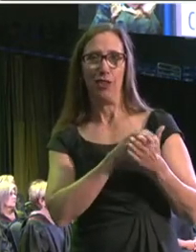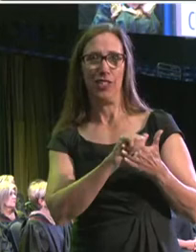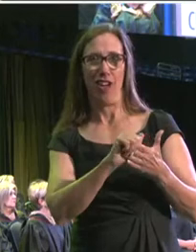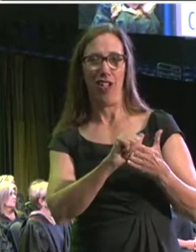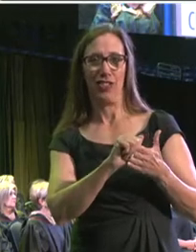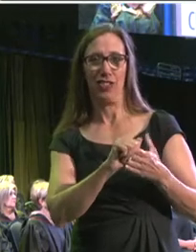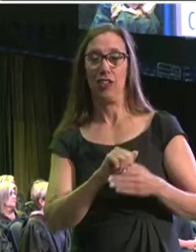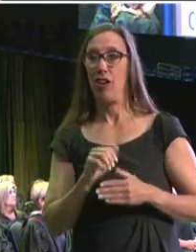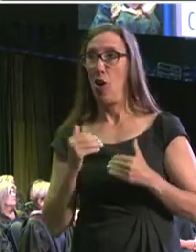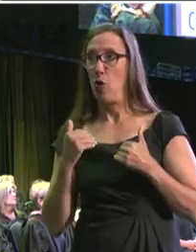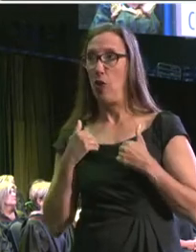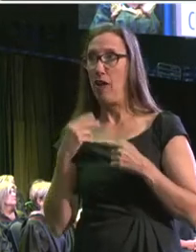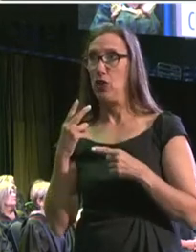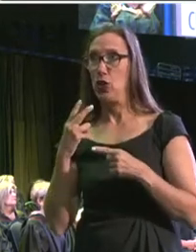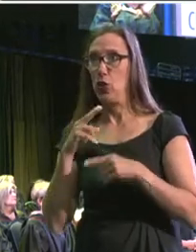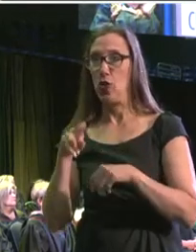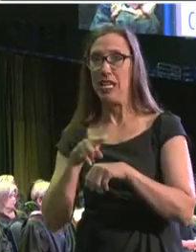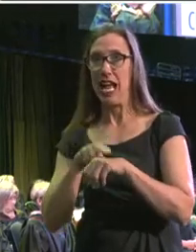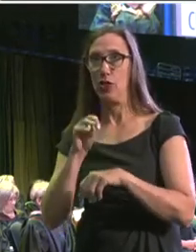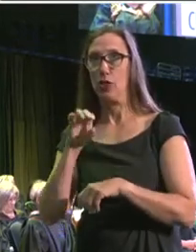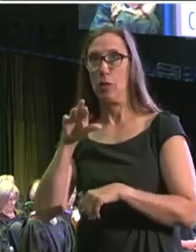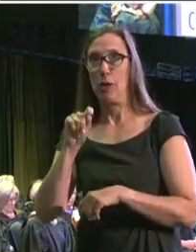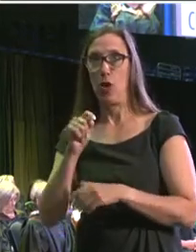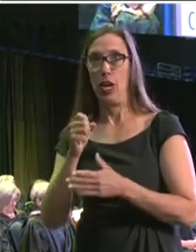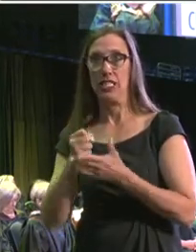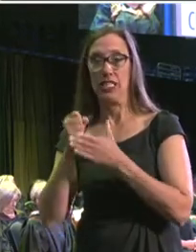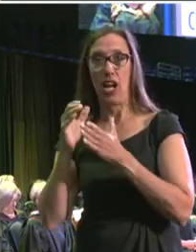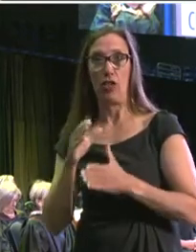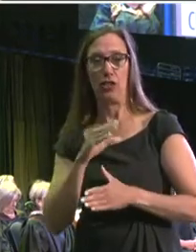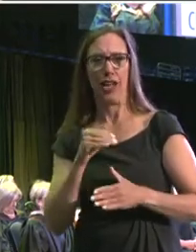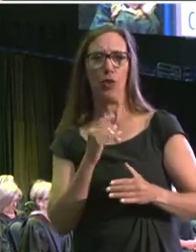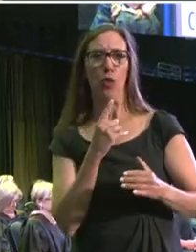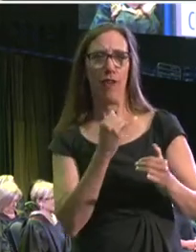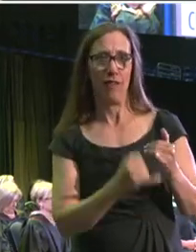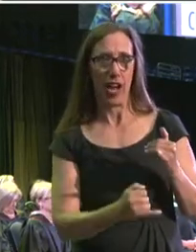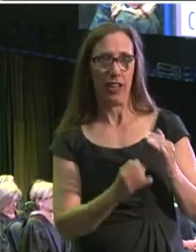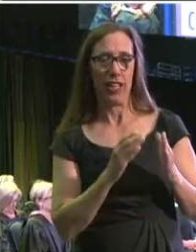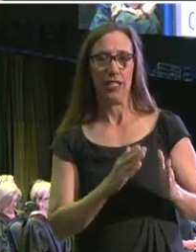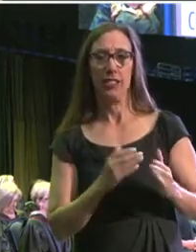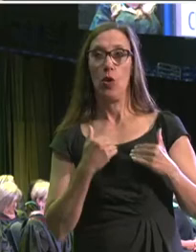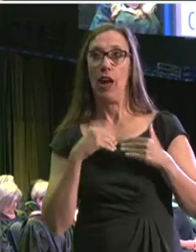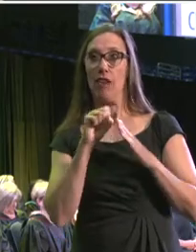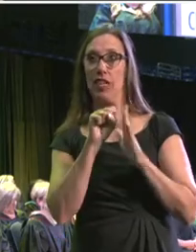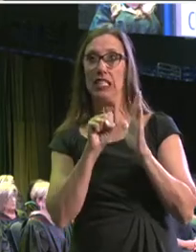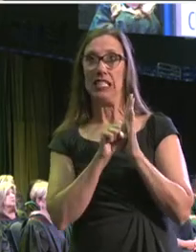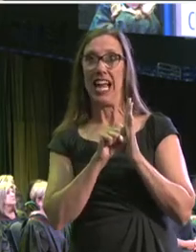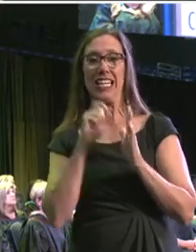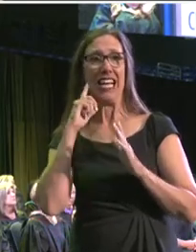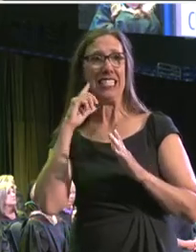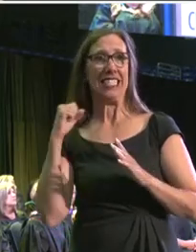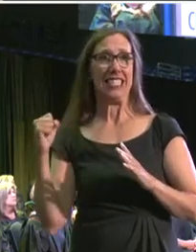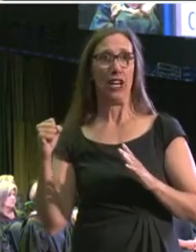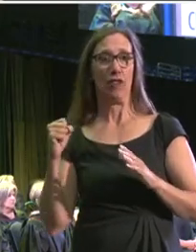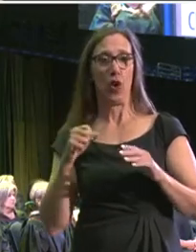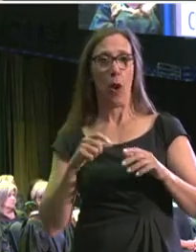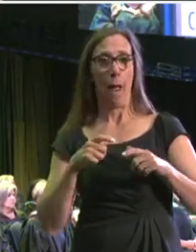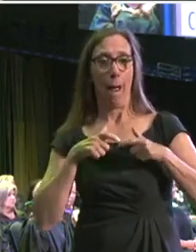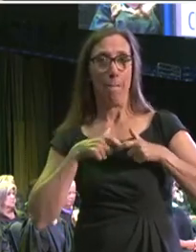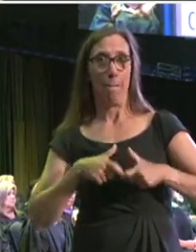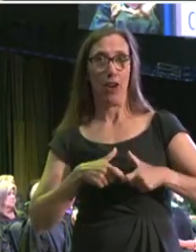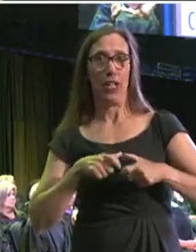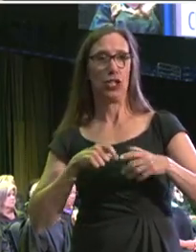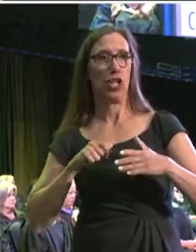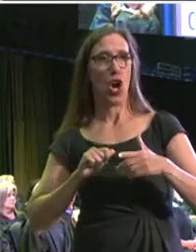$4,200,000. We have two national merit scholars and a finalist. We have a state silver medalist track